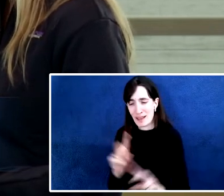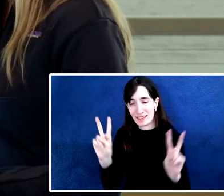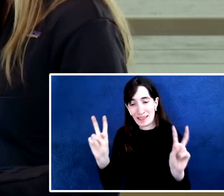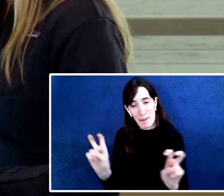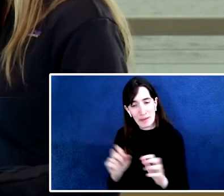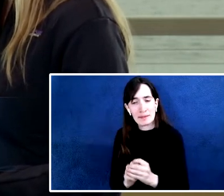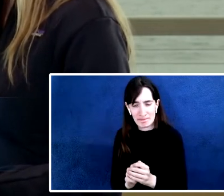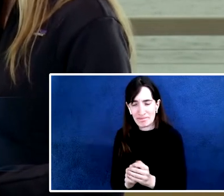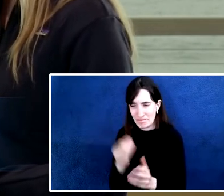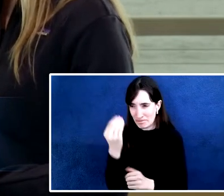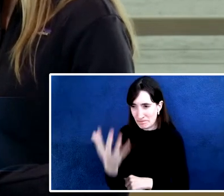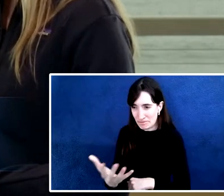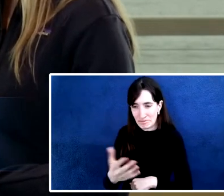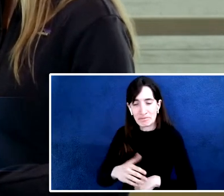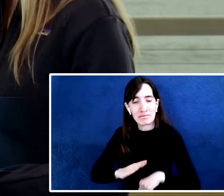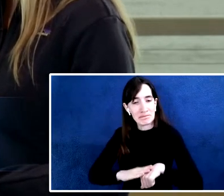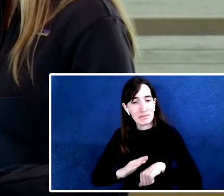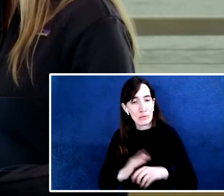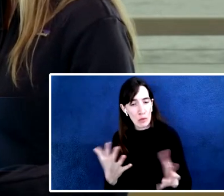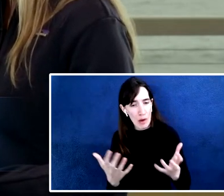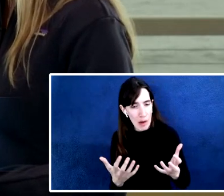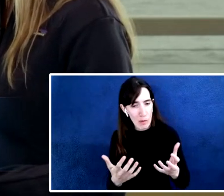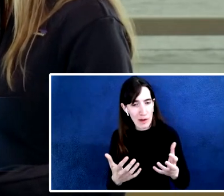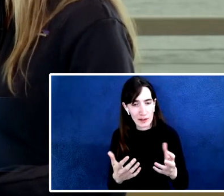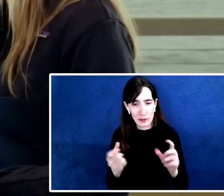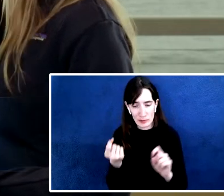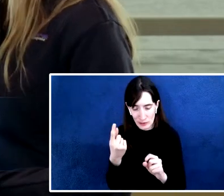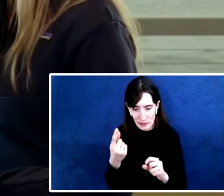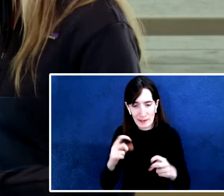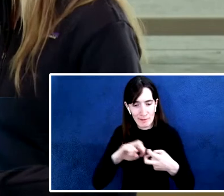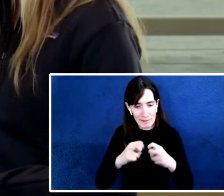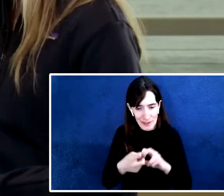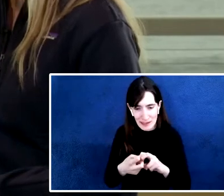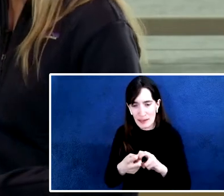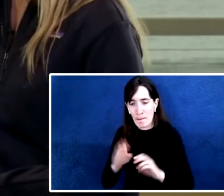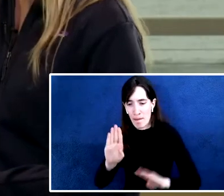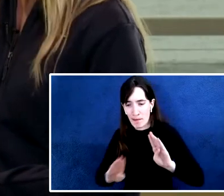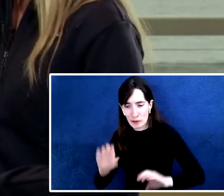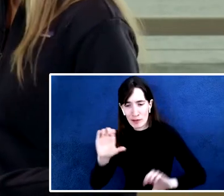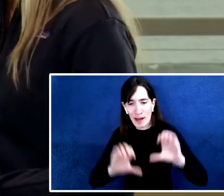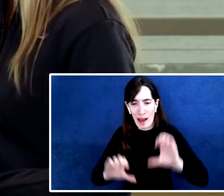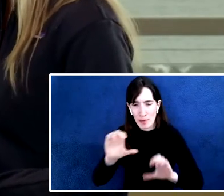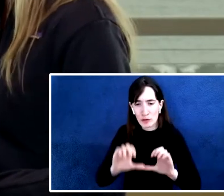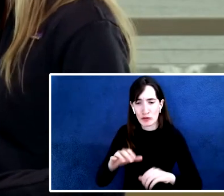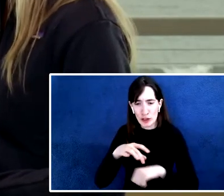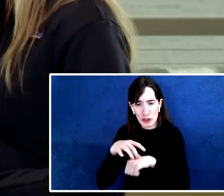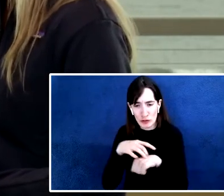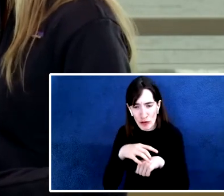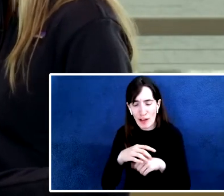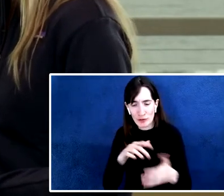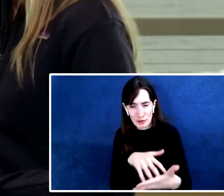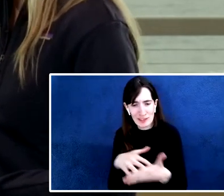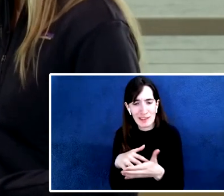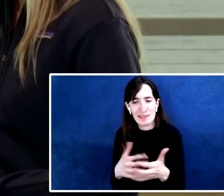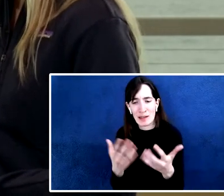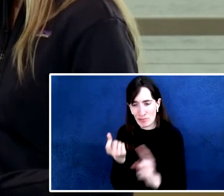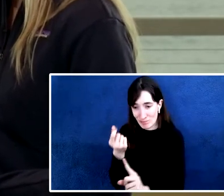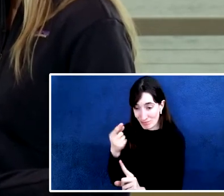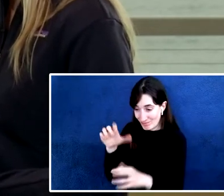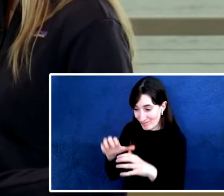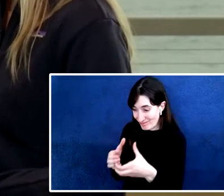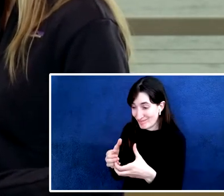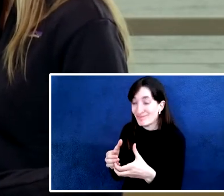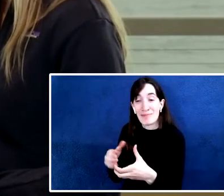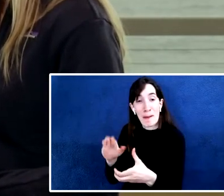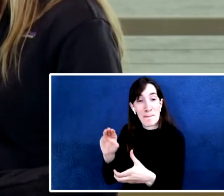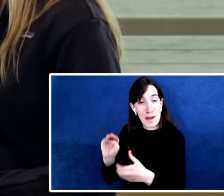study is this intersection between physics, biology, chemistry, and geology in Monterey Bay. I know, big project. And this is the